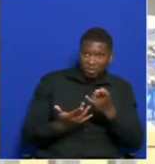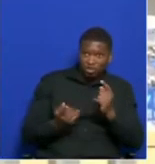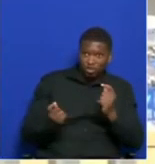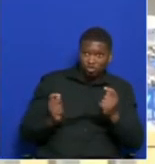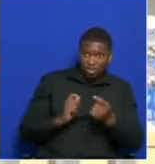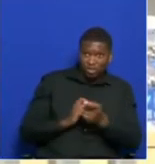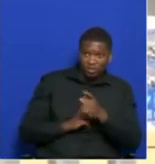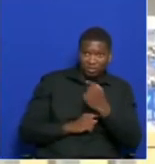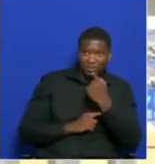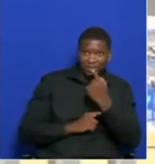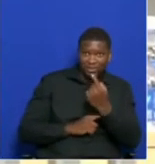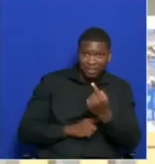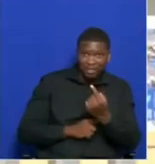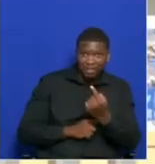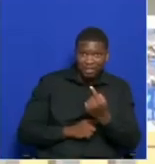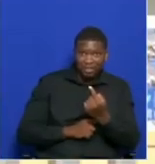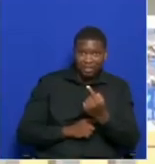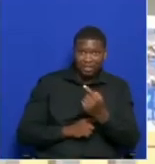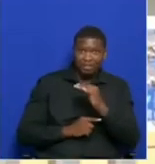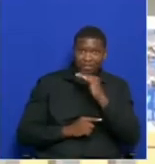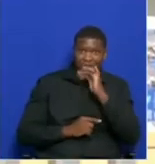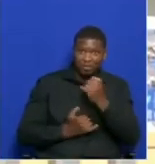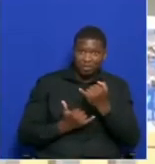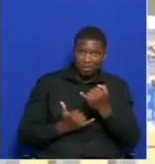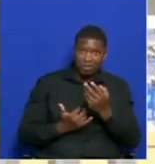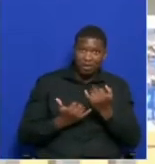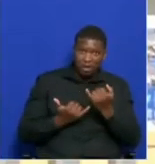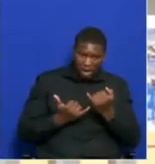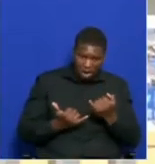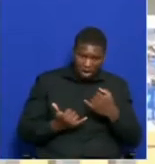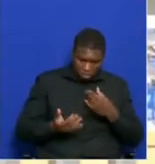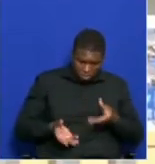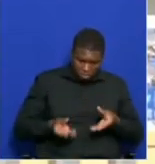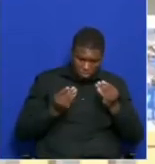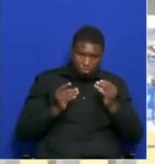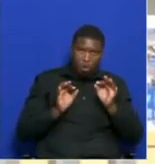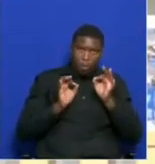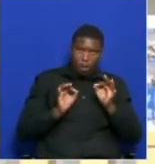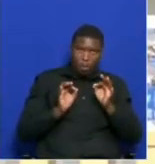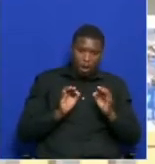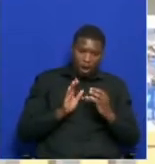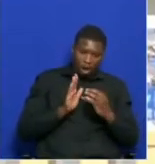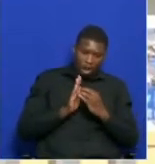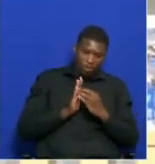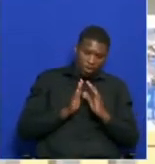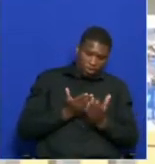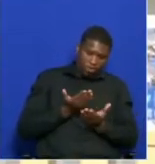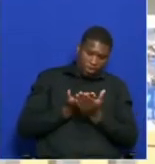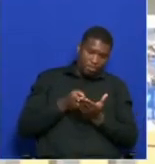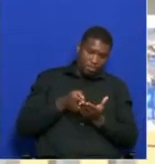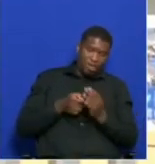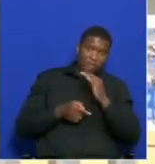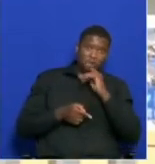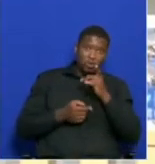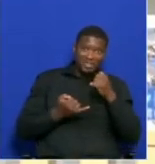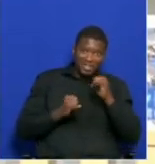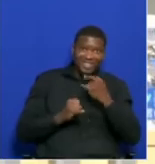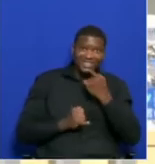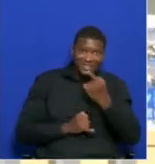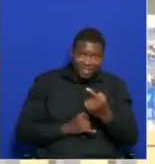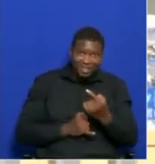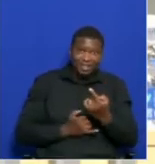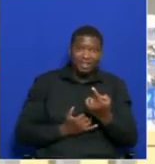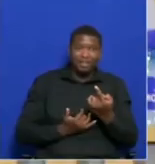or rather you are insisting that now that I have the correct advert, I am insisting that the duties are the